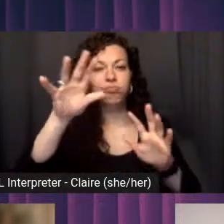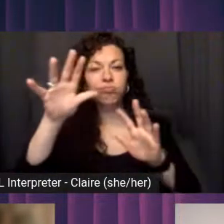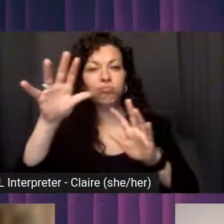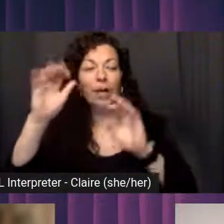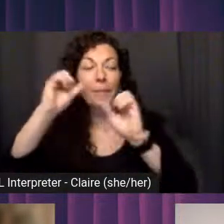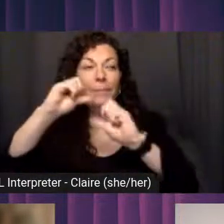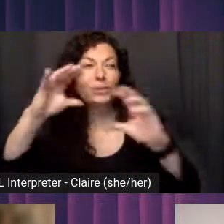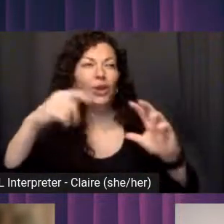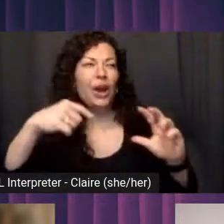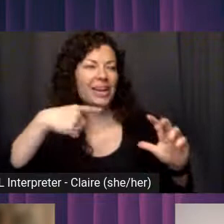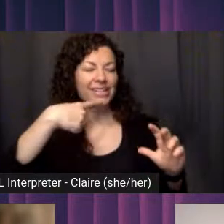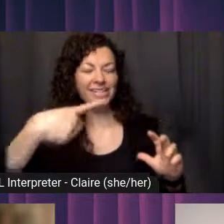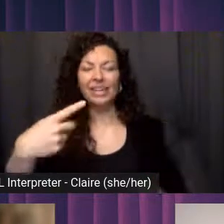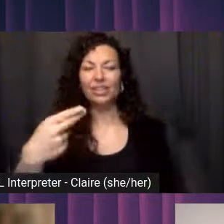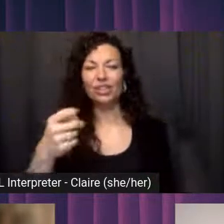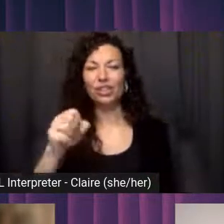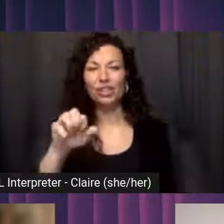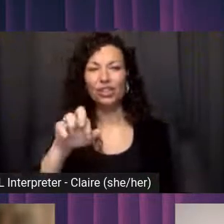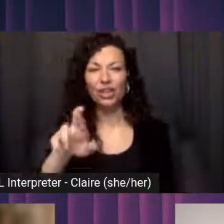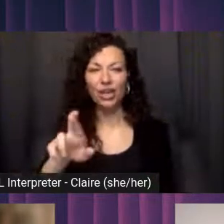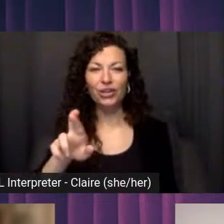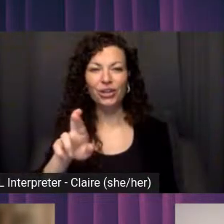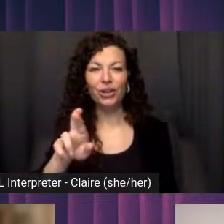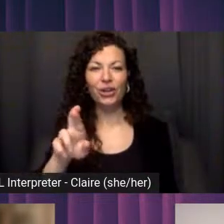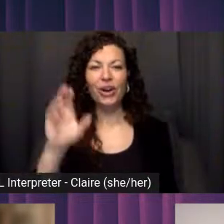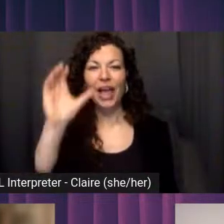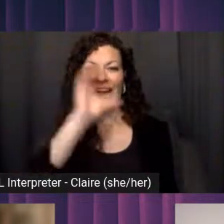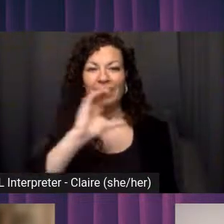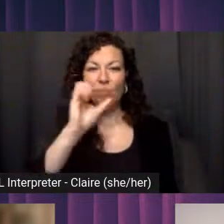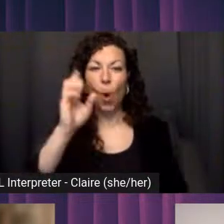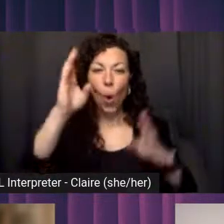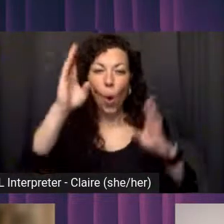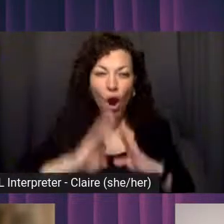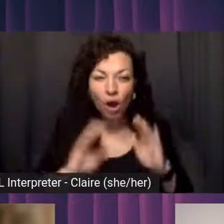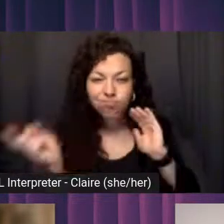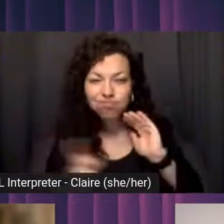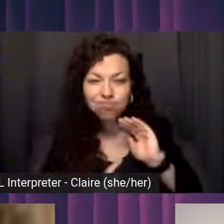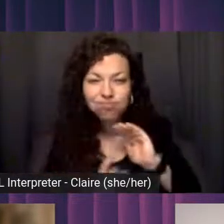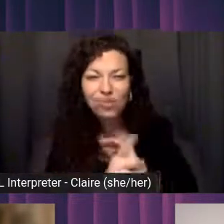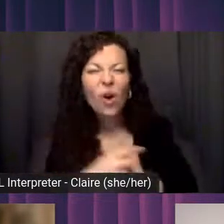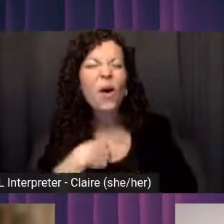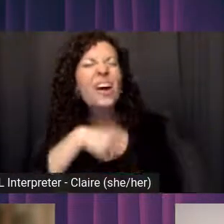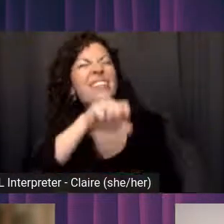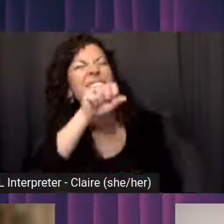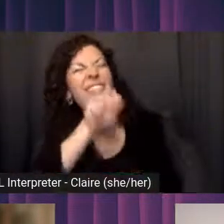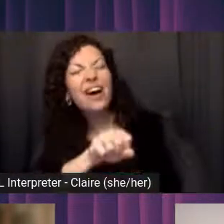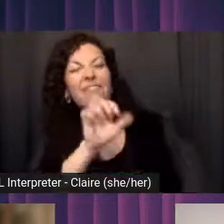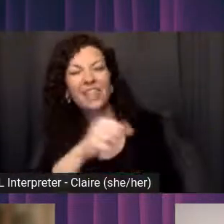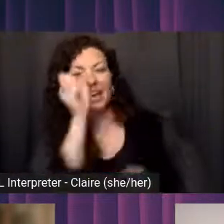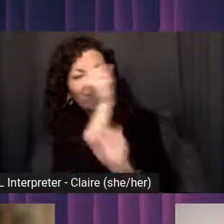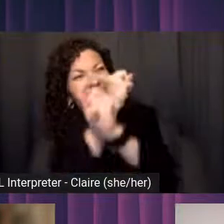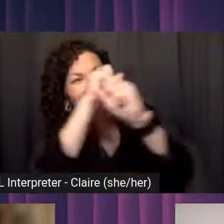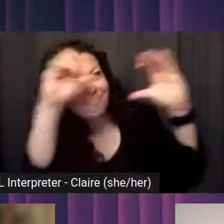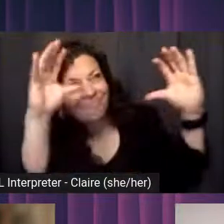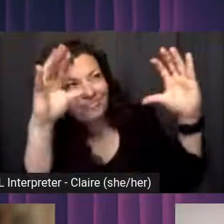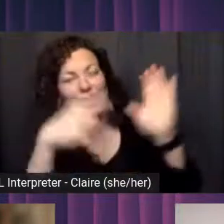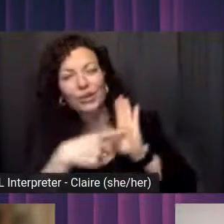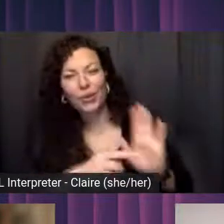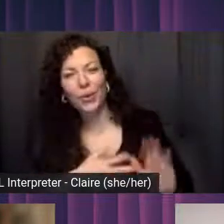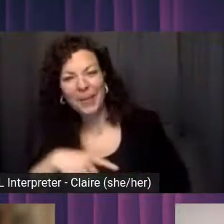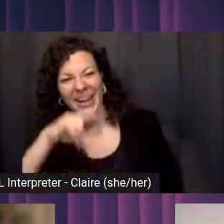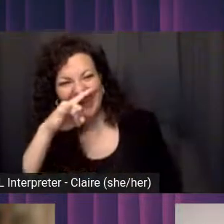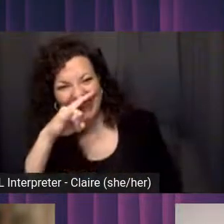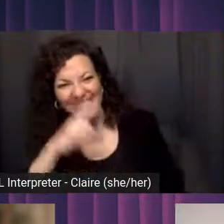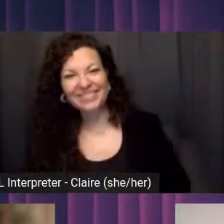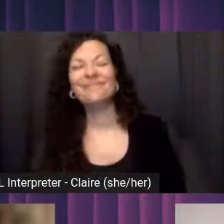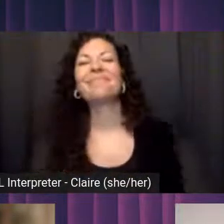away. But as we are on this beautiful journey, this cultural shift of people